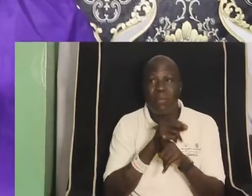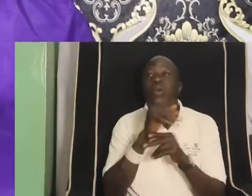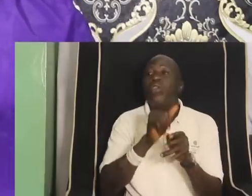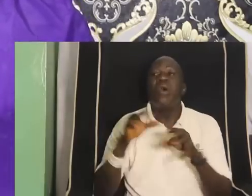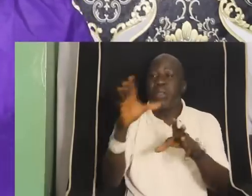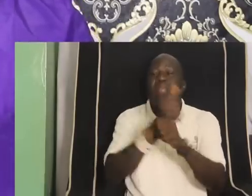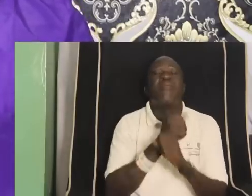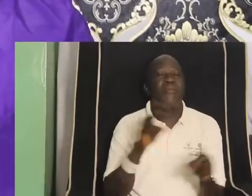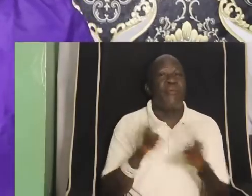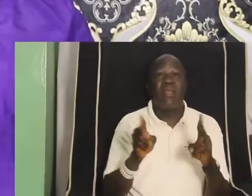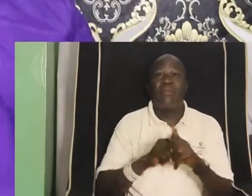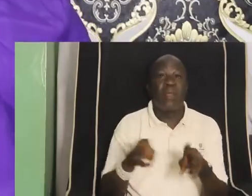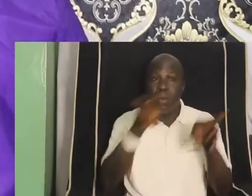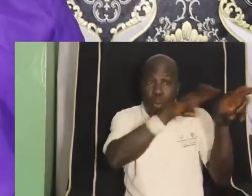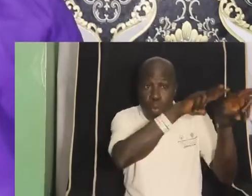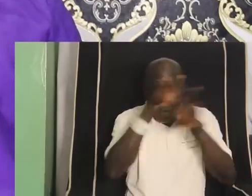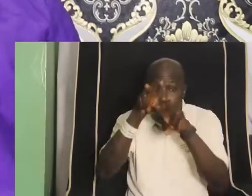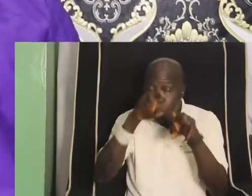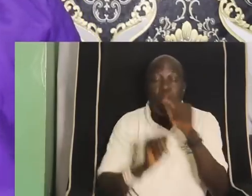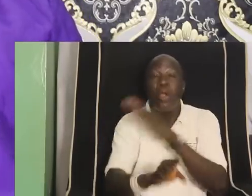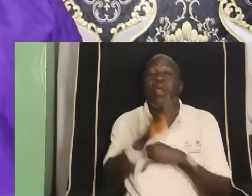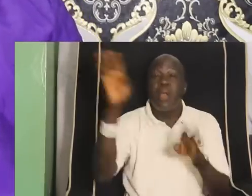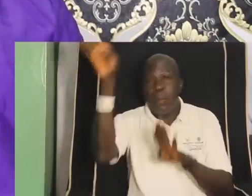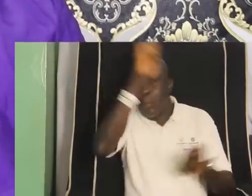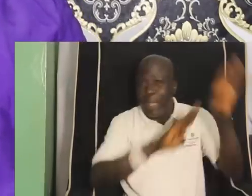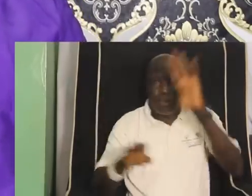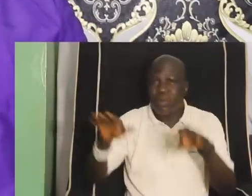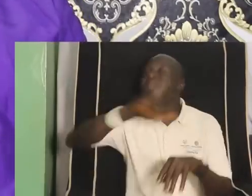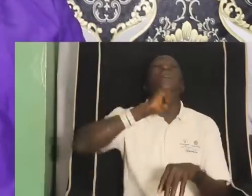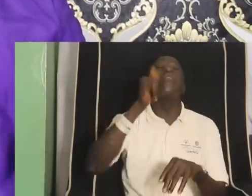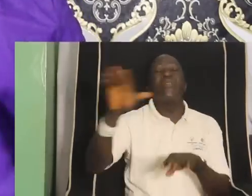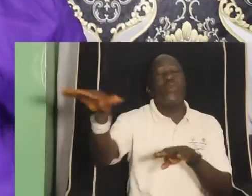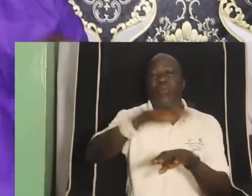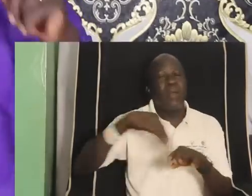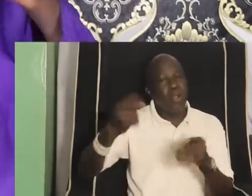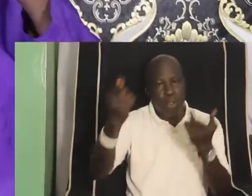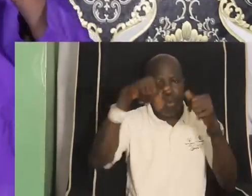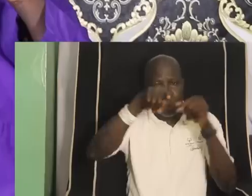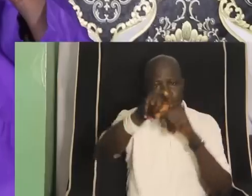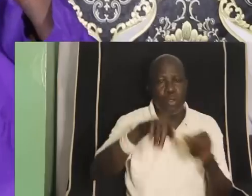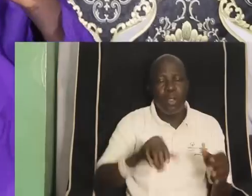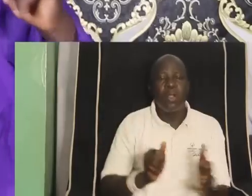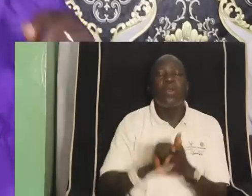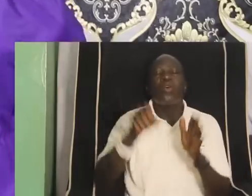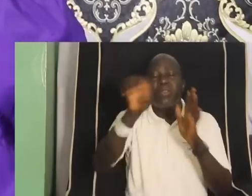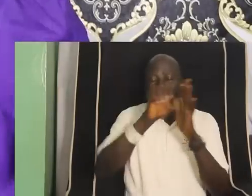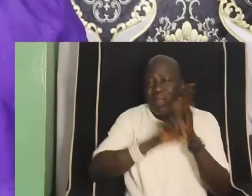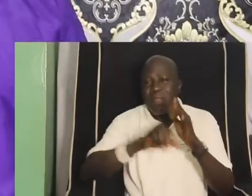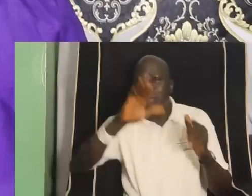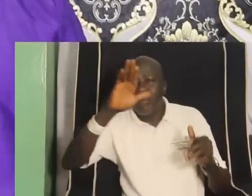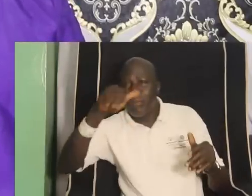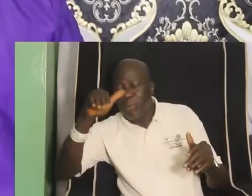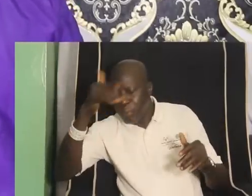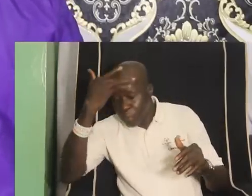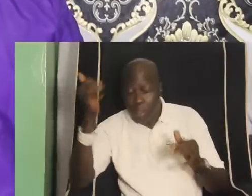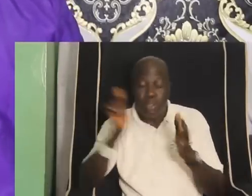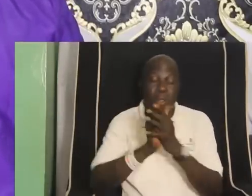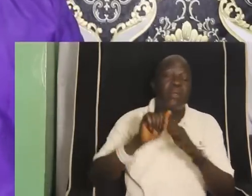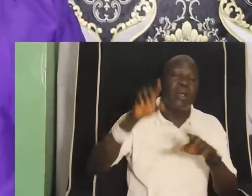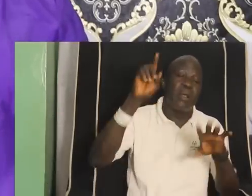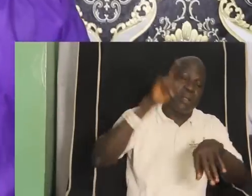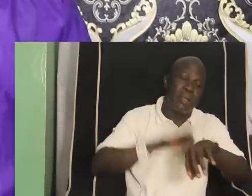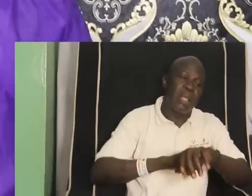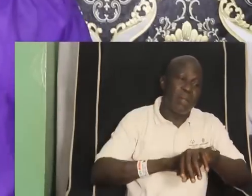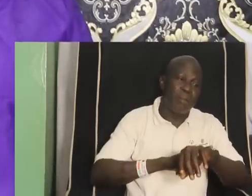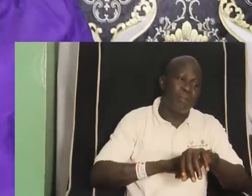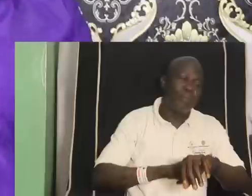gidi gidi. I'll be very watchful. Ogun o ma ni bori e. Battle will overcome you. Ba mi lo si ese ke dogun. Go to verse 15. Nitori akoko. Because of our